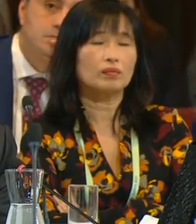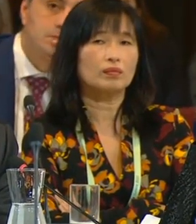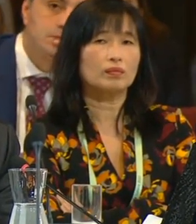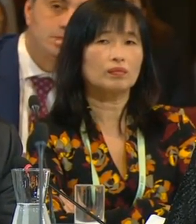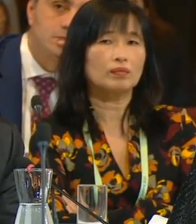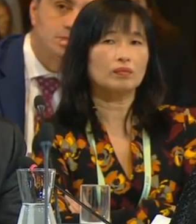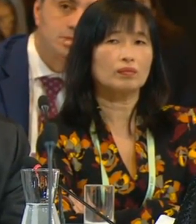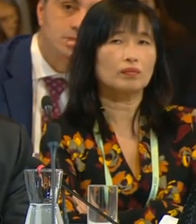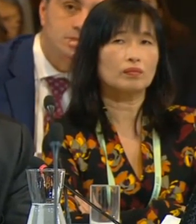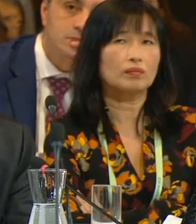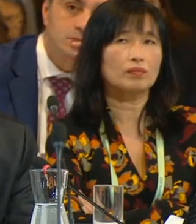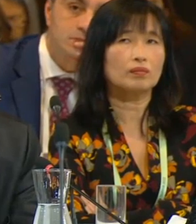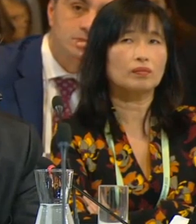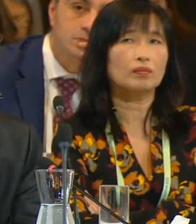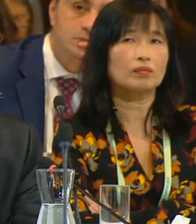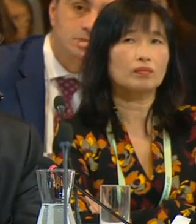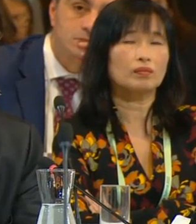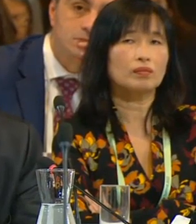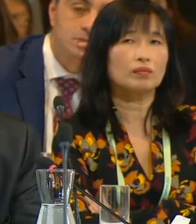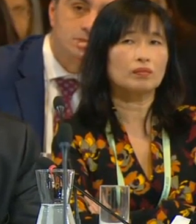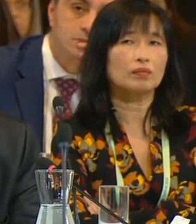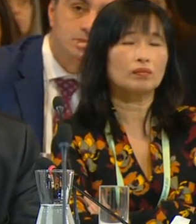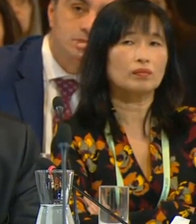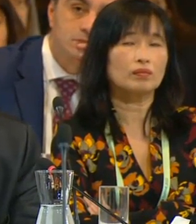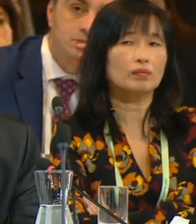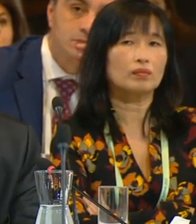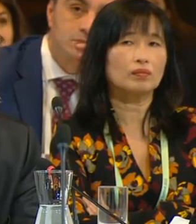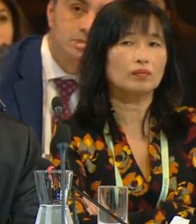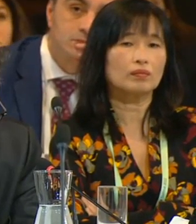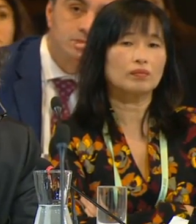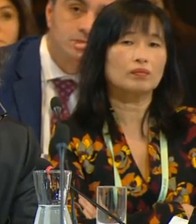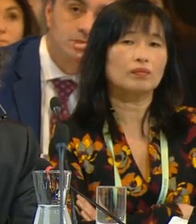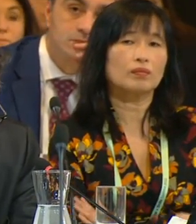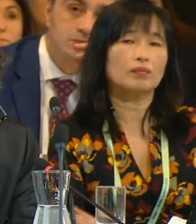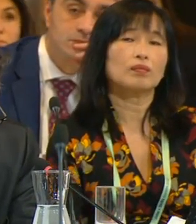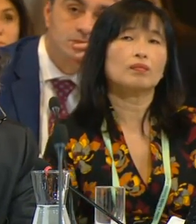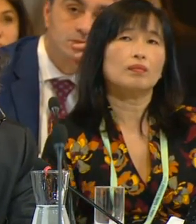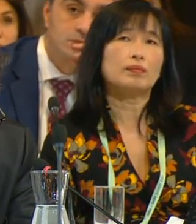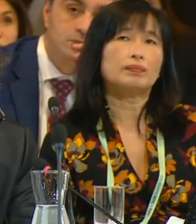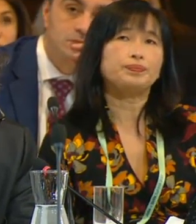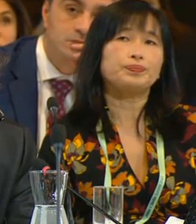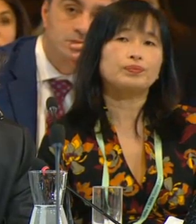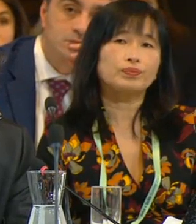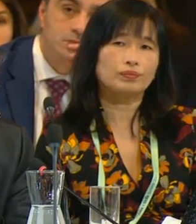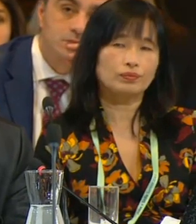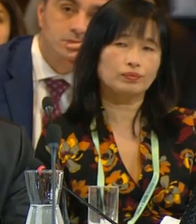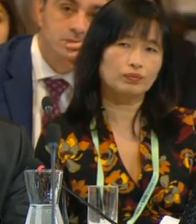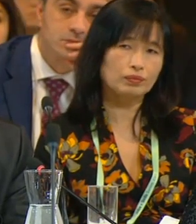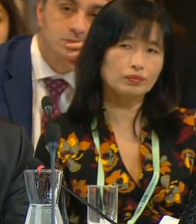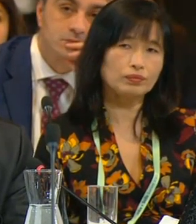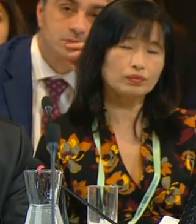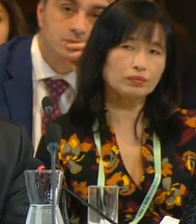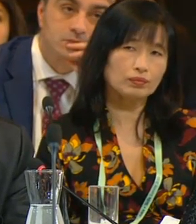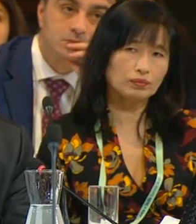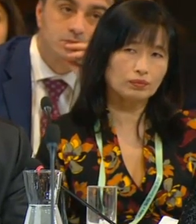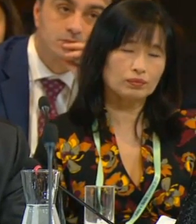the issues at hand are too important for us to remain in the trenches let's look